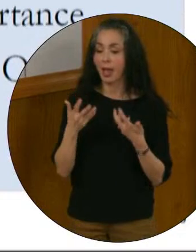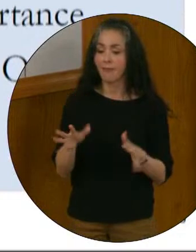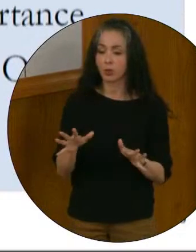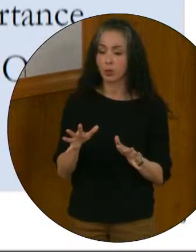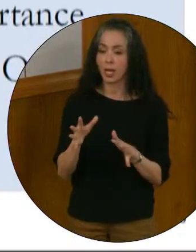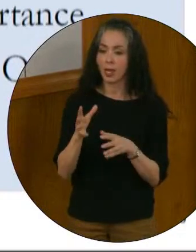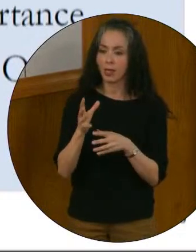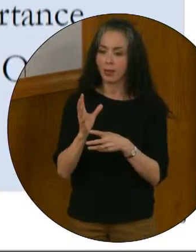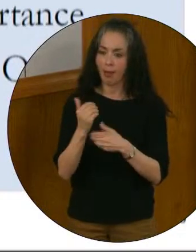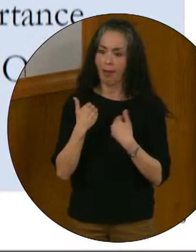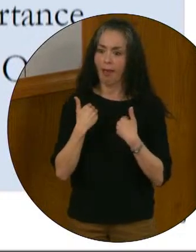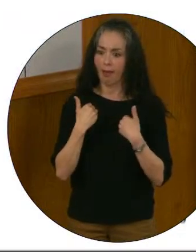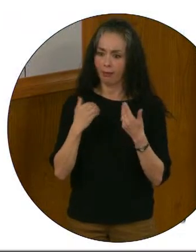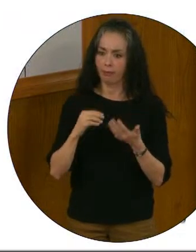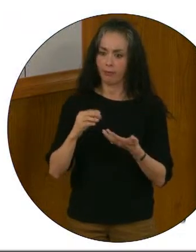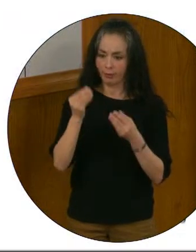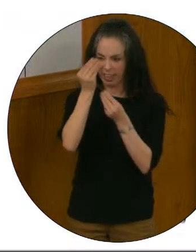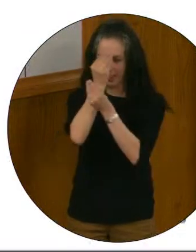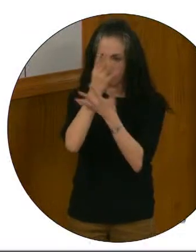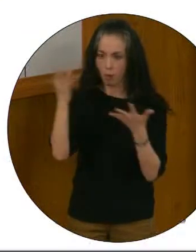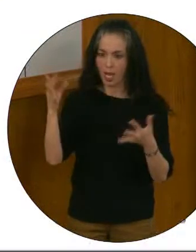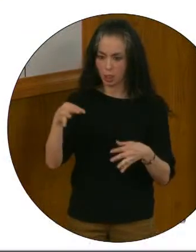a foundation of information.